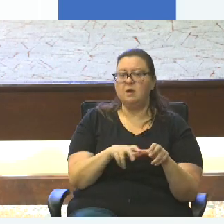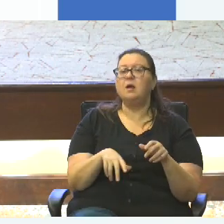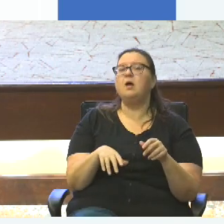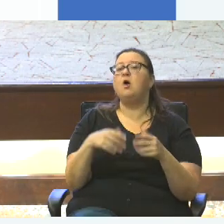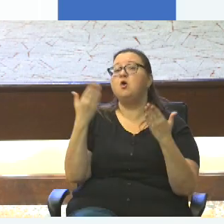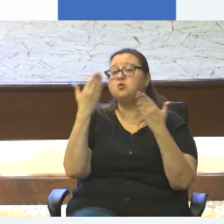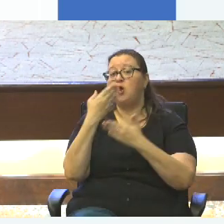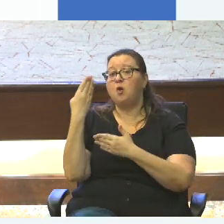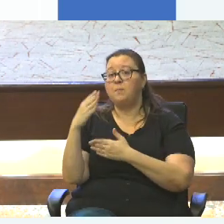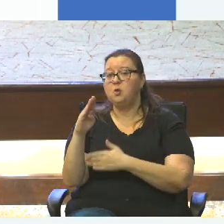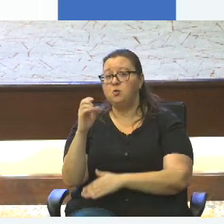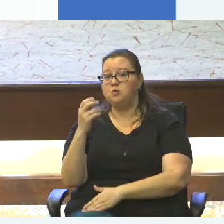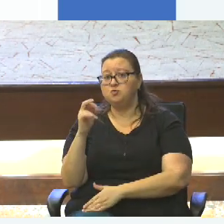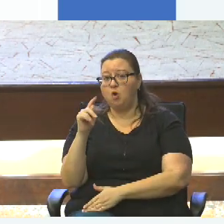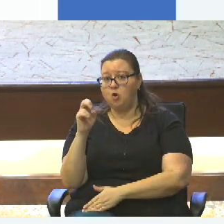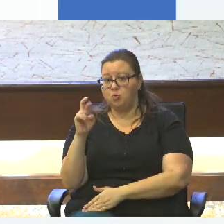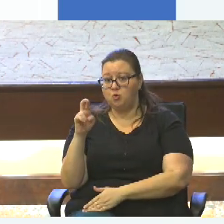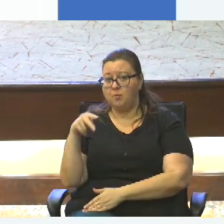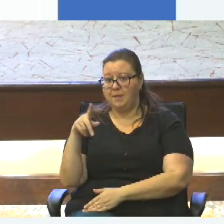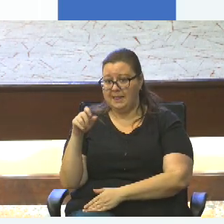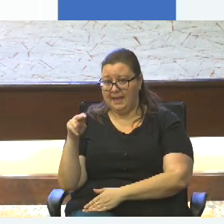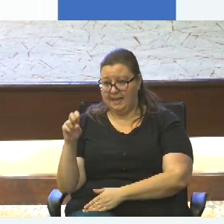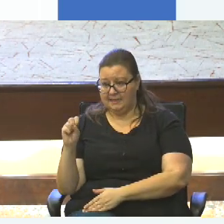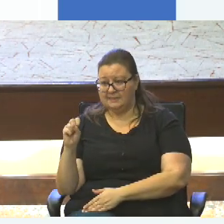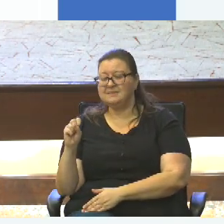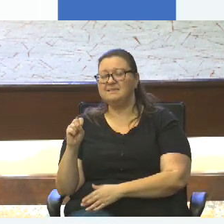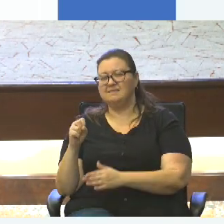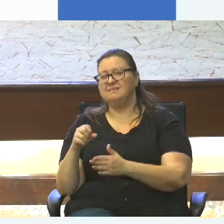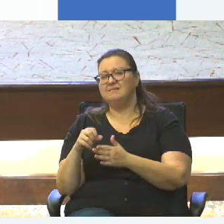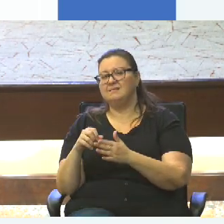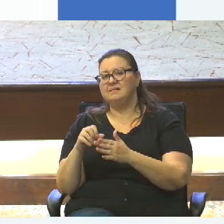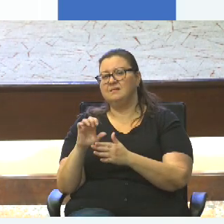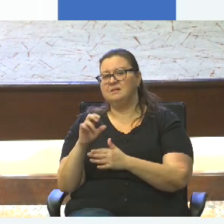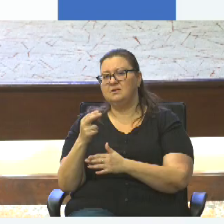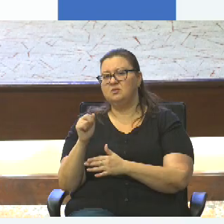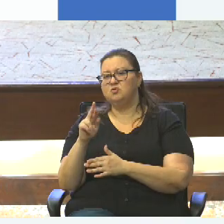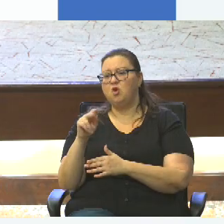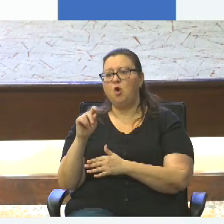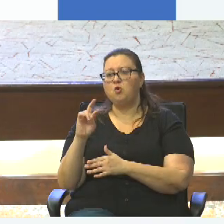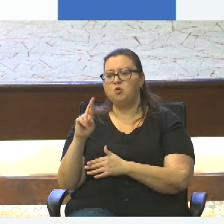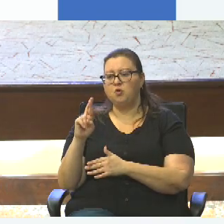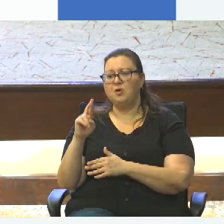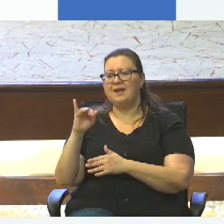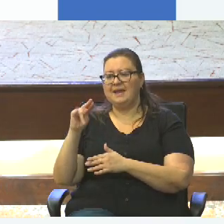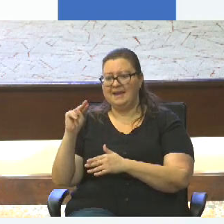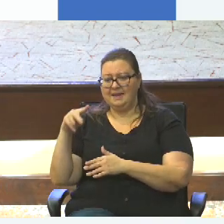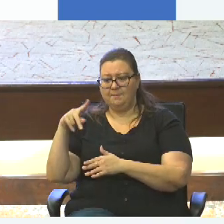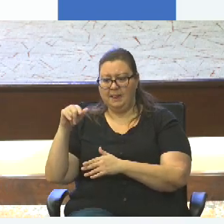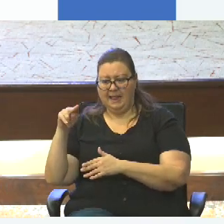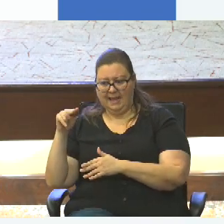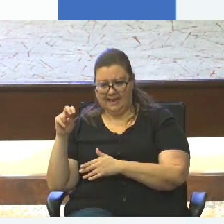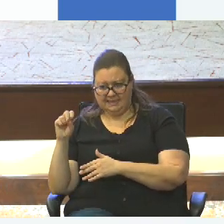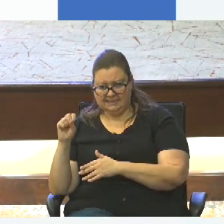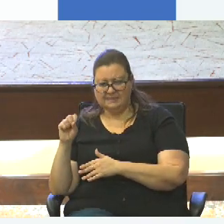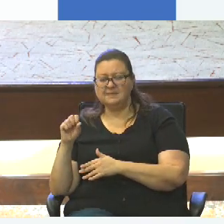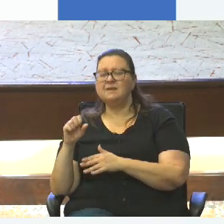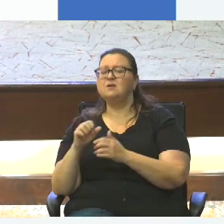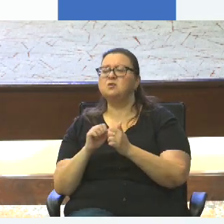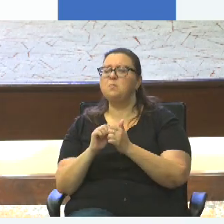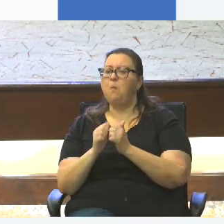which also count towards our grant eligibility. Those charter enplanements are primarily collegiate sports